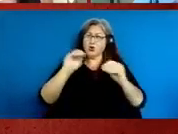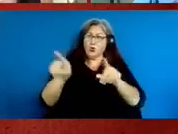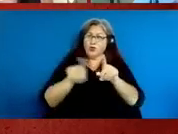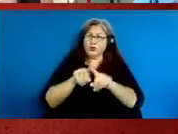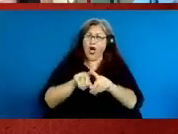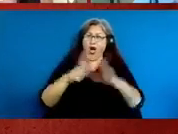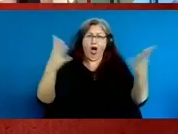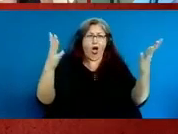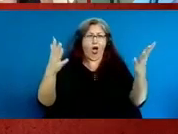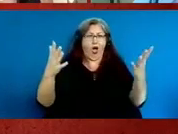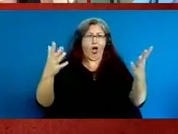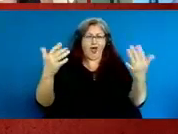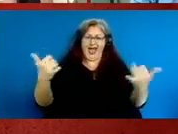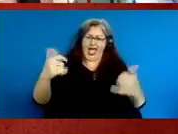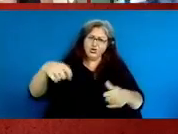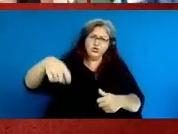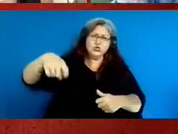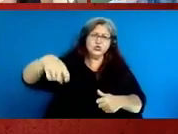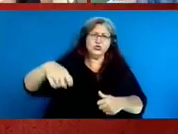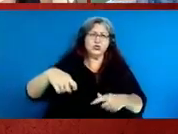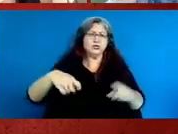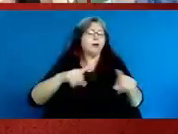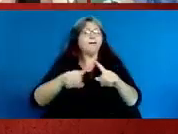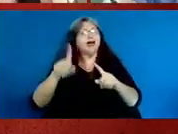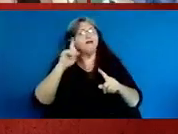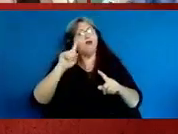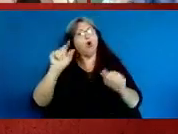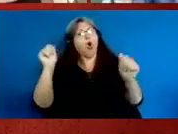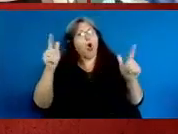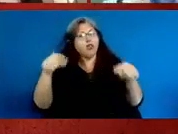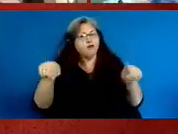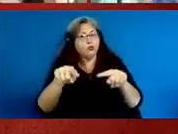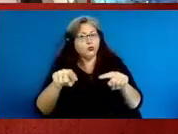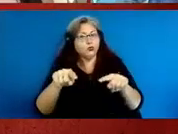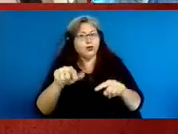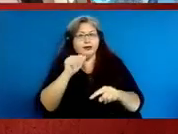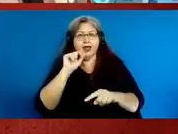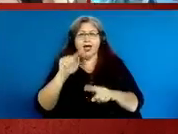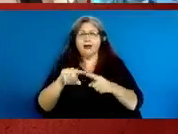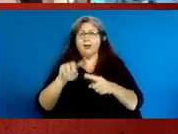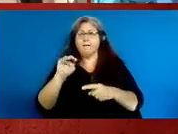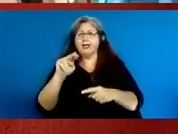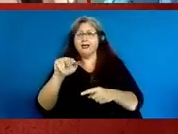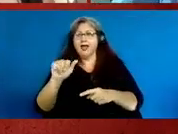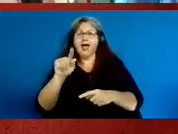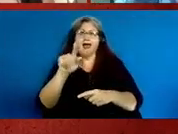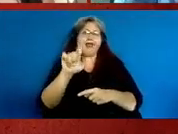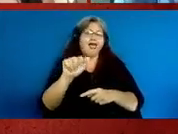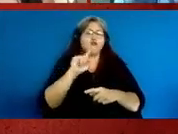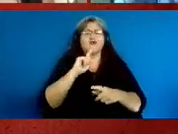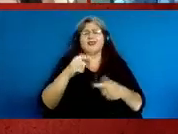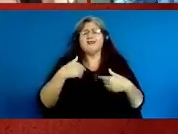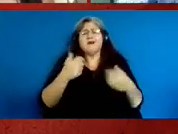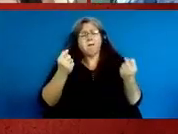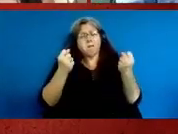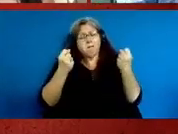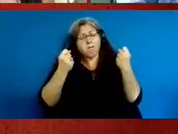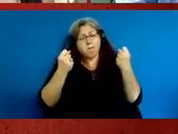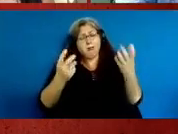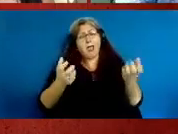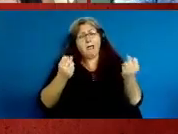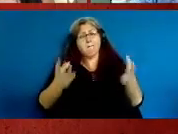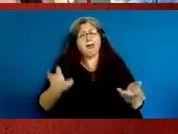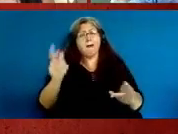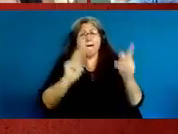exactly. yeah. Well, it's for everybody, for all of you. You know, Ming-Na, Lea, there's so many